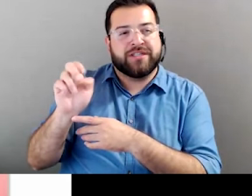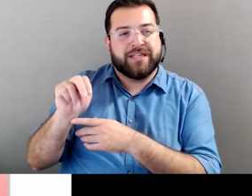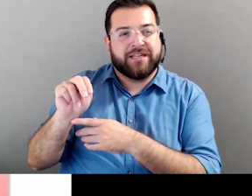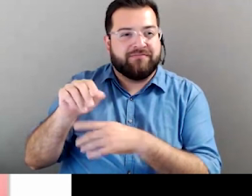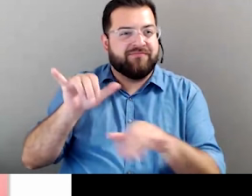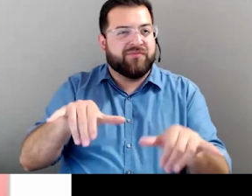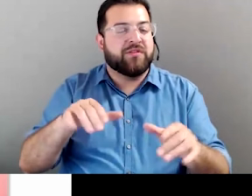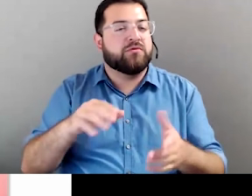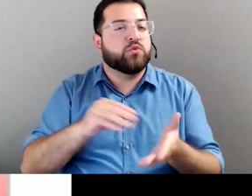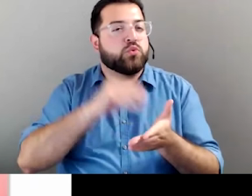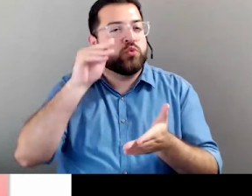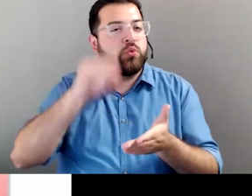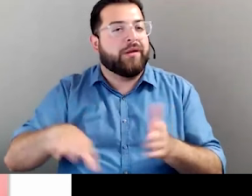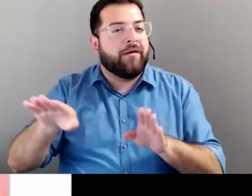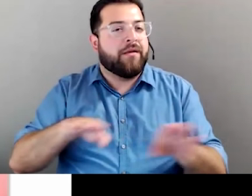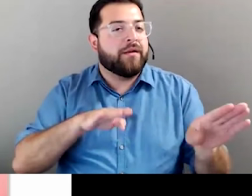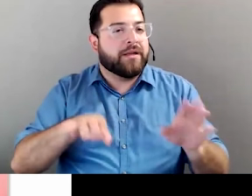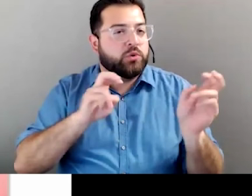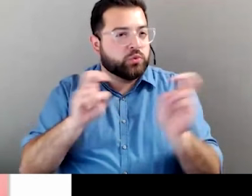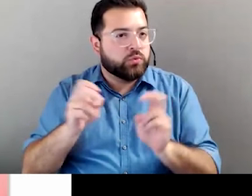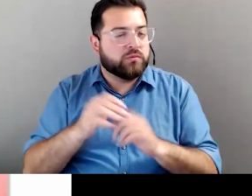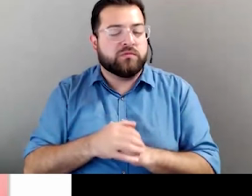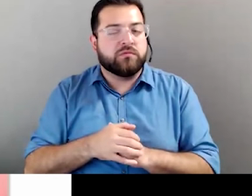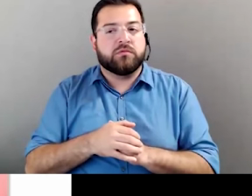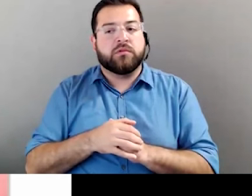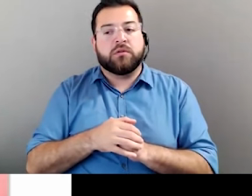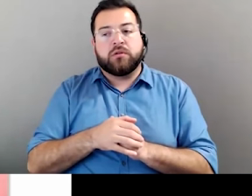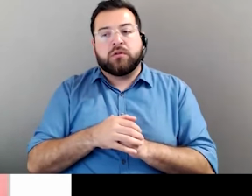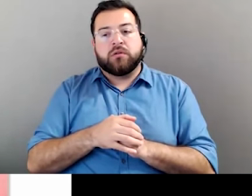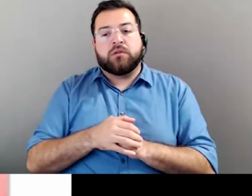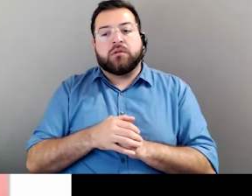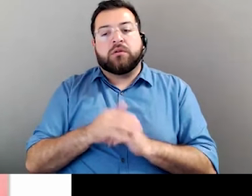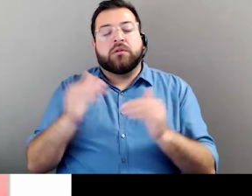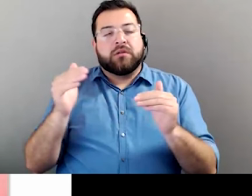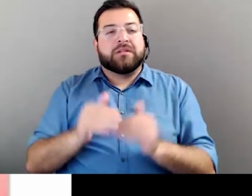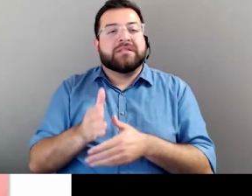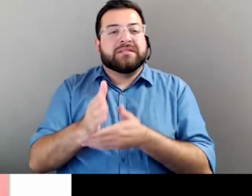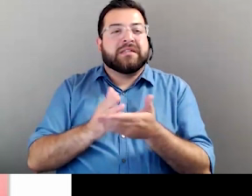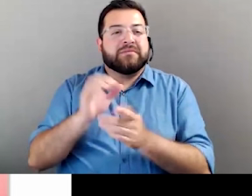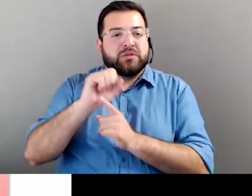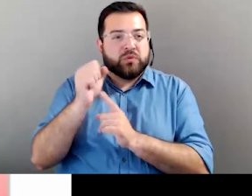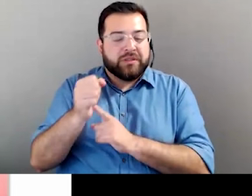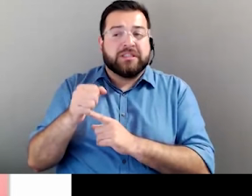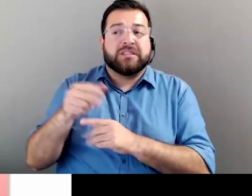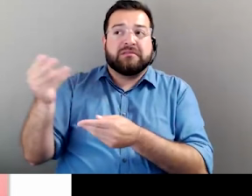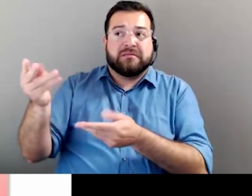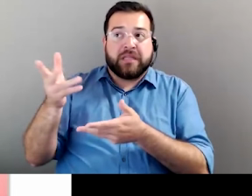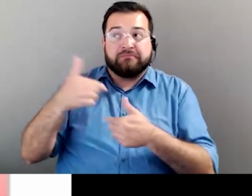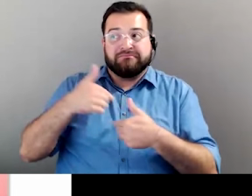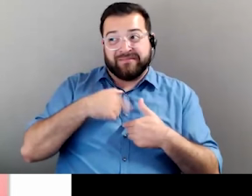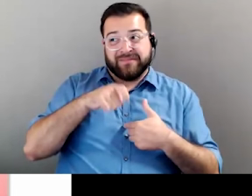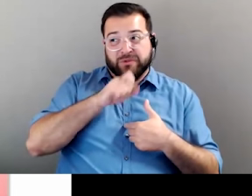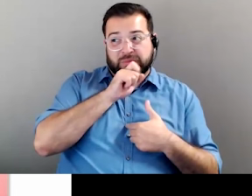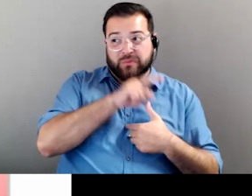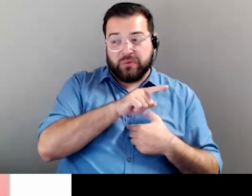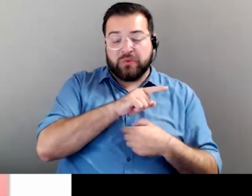cases where the student is like, no, I'm gonna deal with this on my own, because it